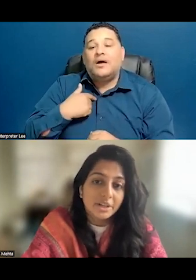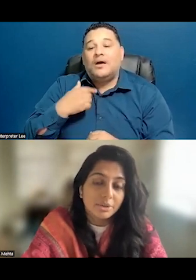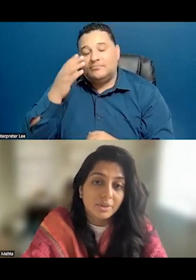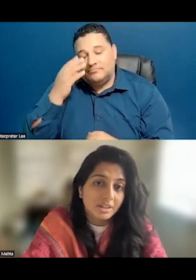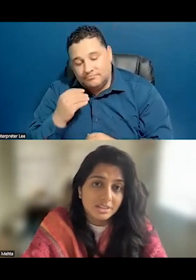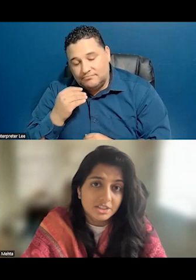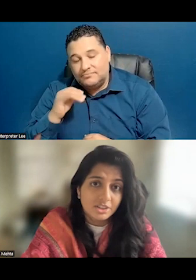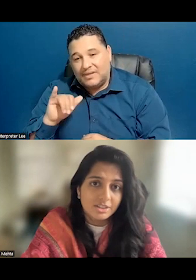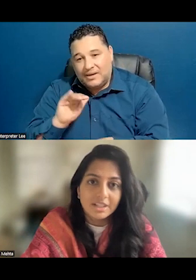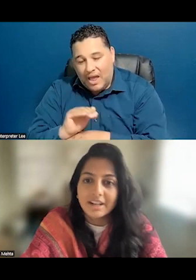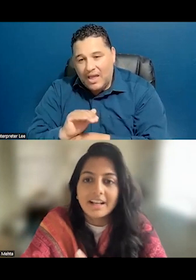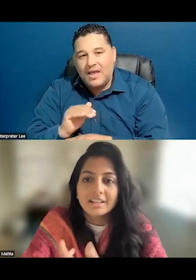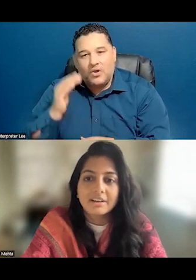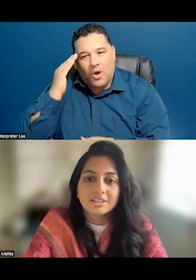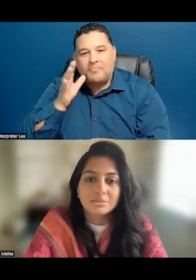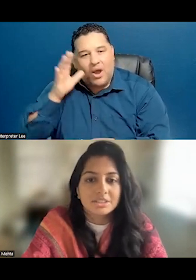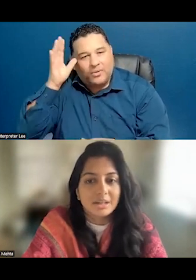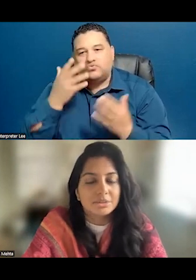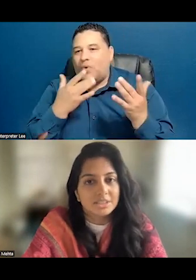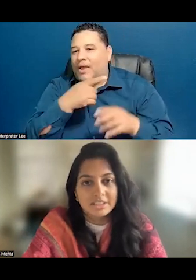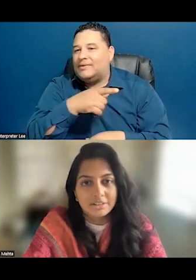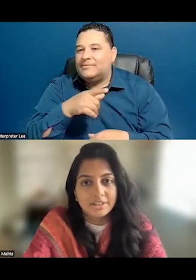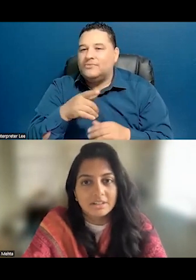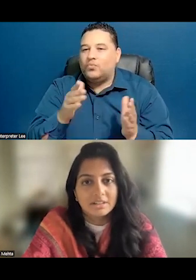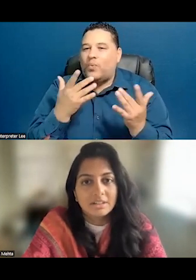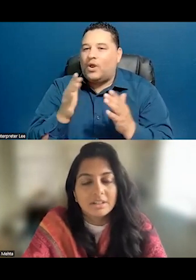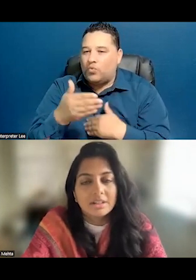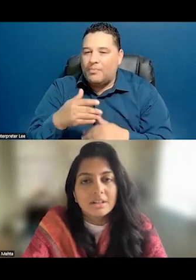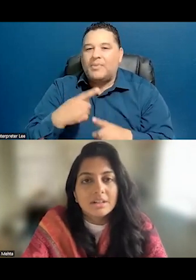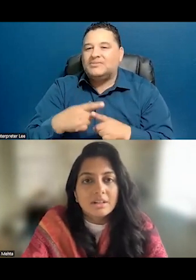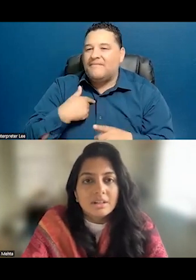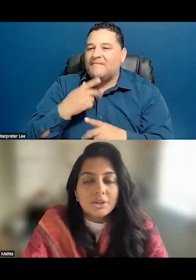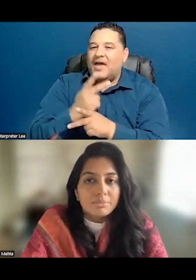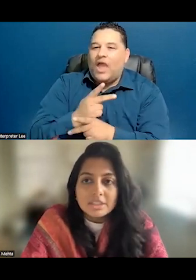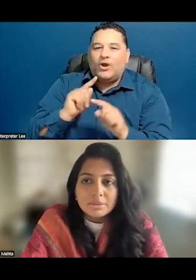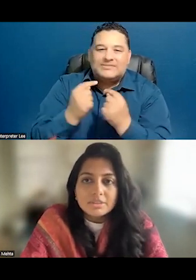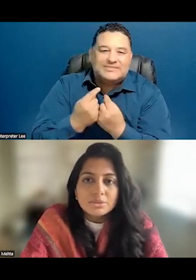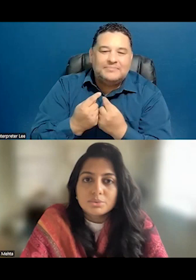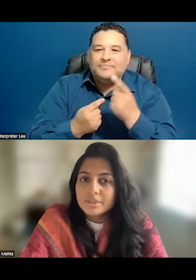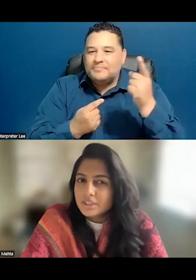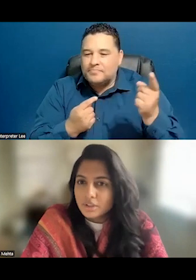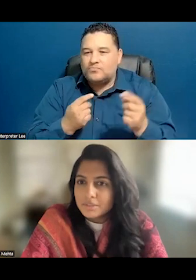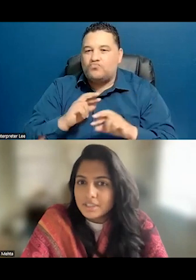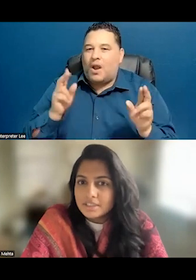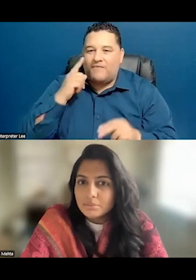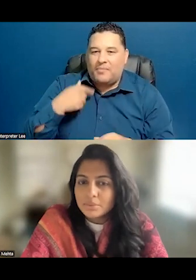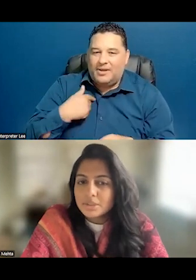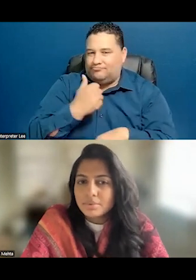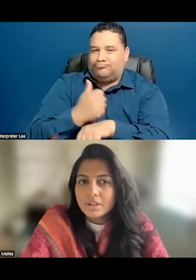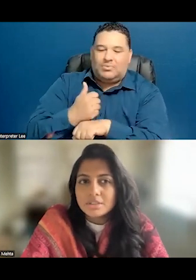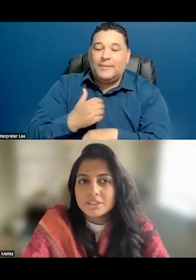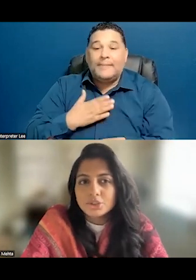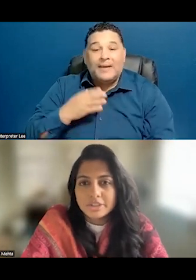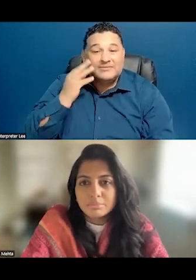in the waiting room when I got discharged, and I had a care team established in the area. My experience was really traumatizing, but it